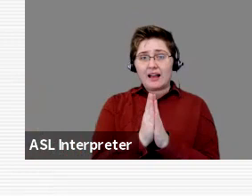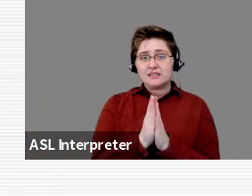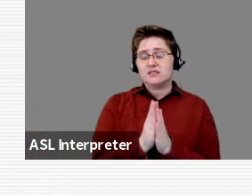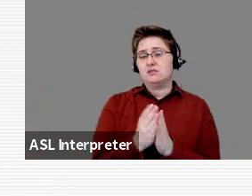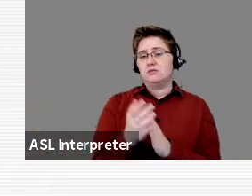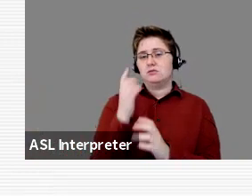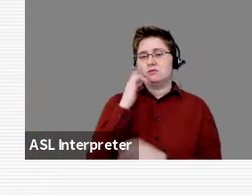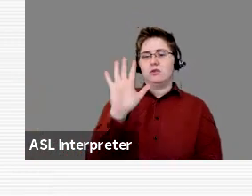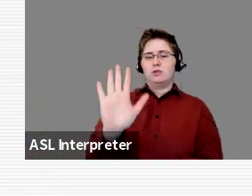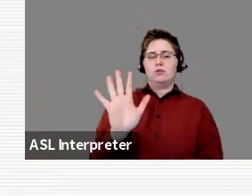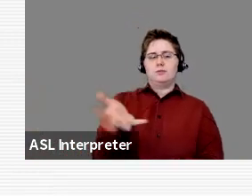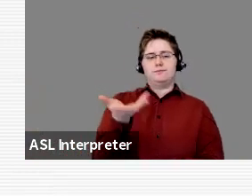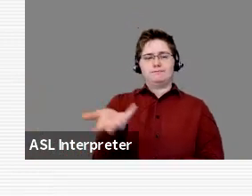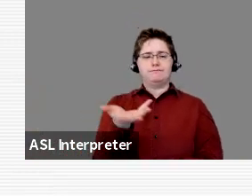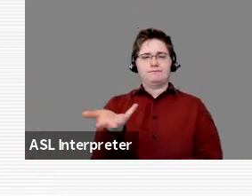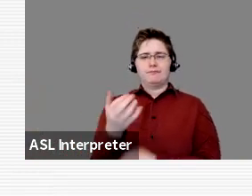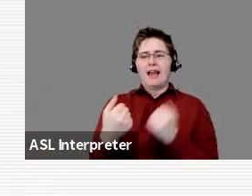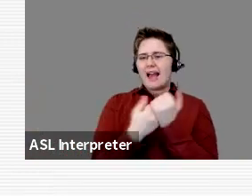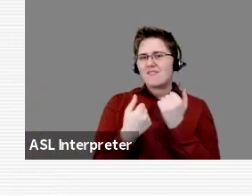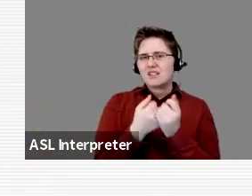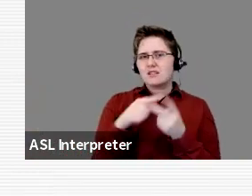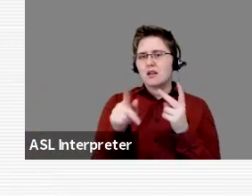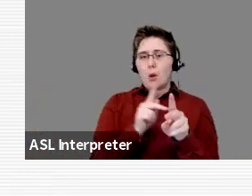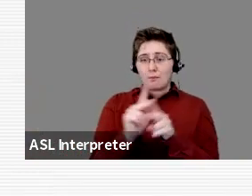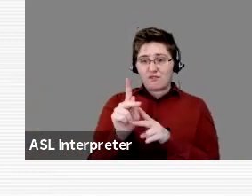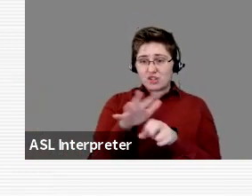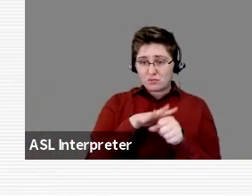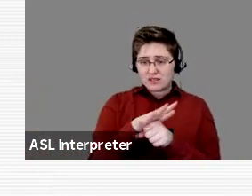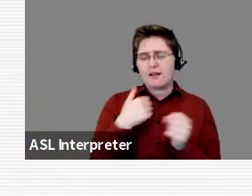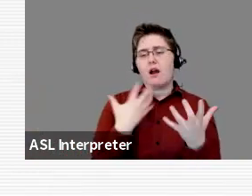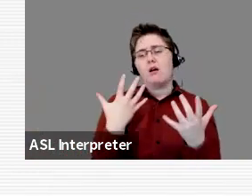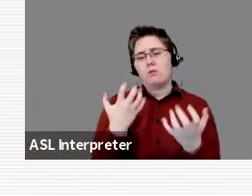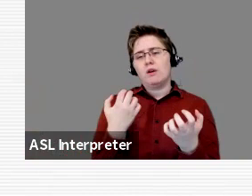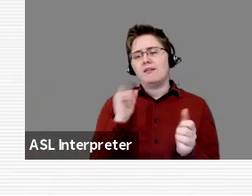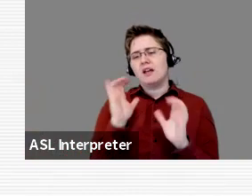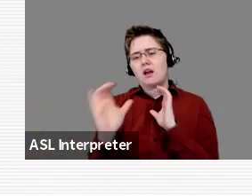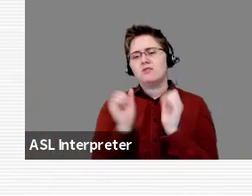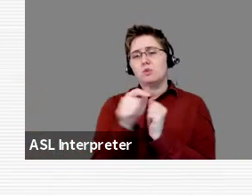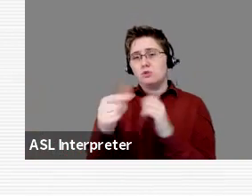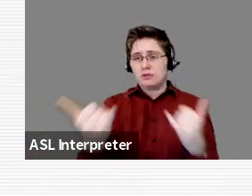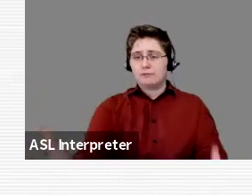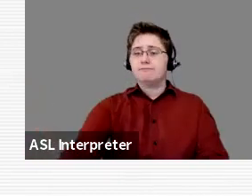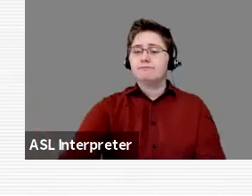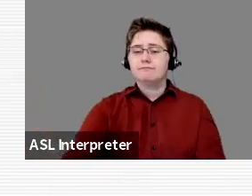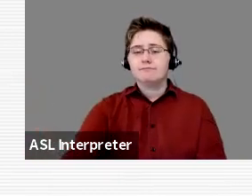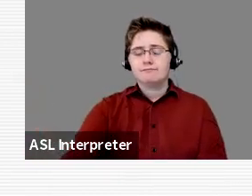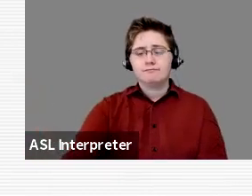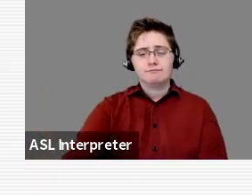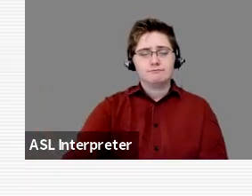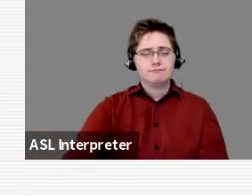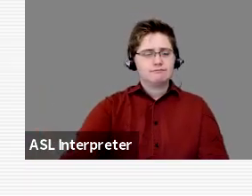far as your advocacy or your professional space, I would love to have that conversation with you now. Thank you all